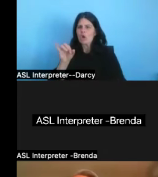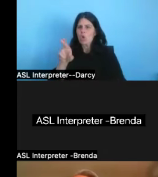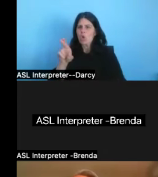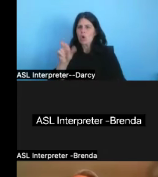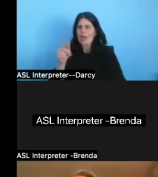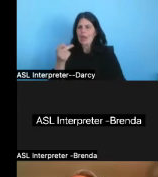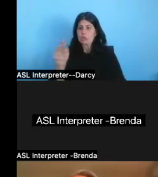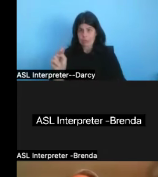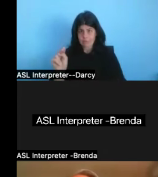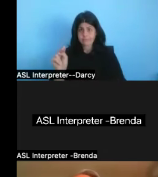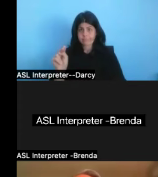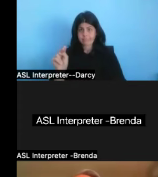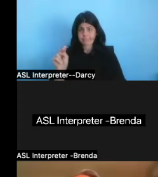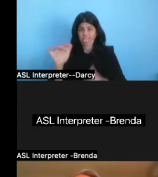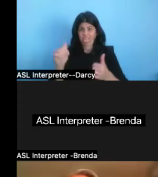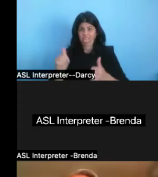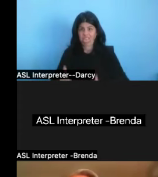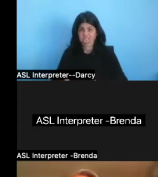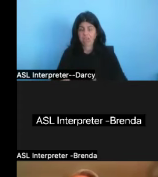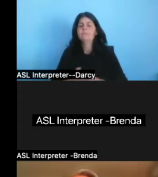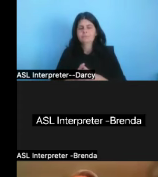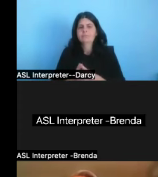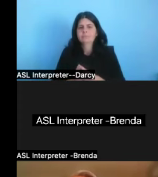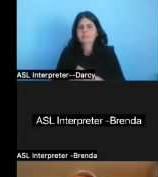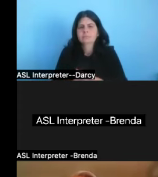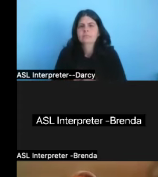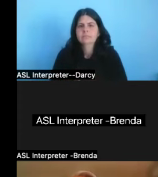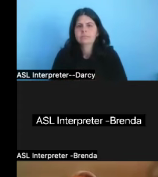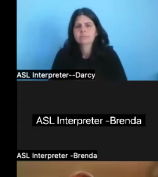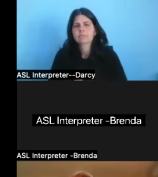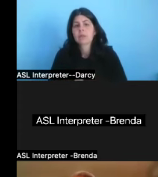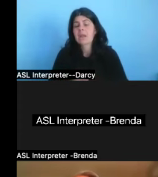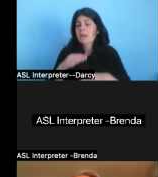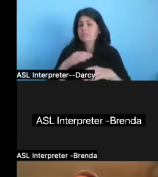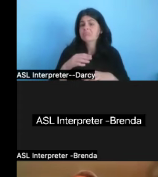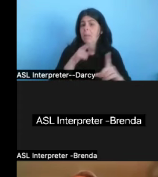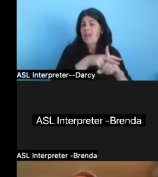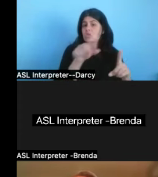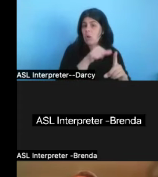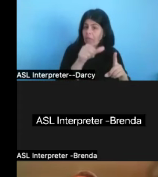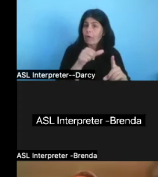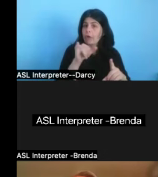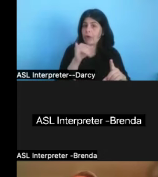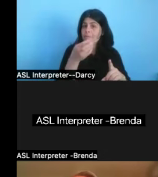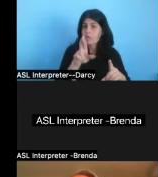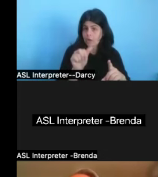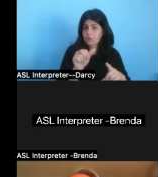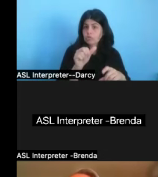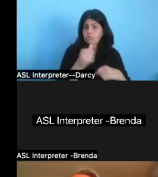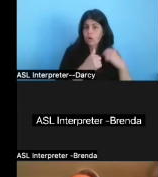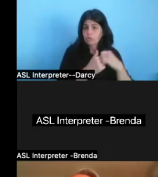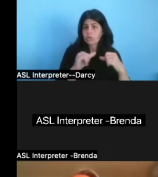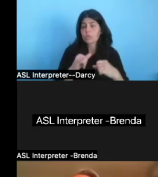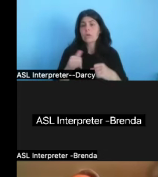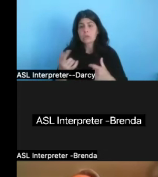our, just using water as an example, and this does apply to other infrastructure systems as well. Just because it's 100 years old, we have some 100-year-old pipes